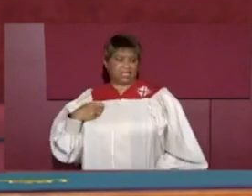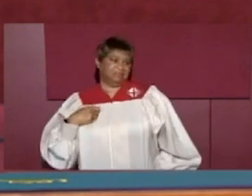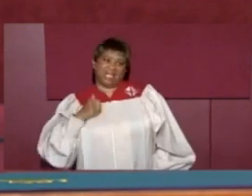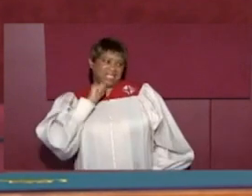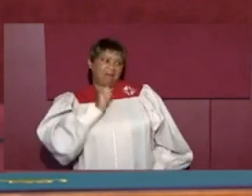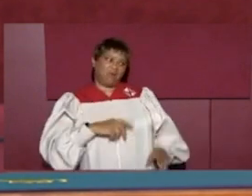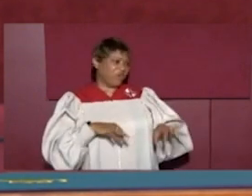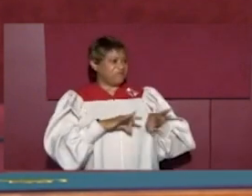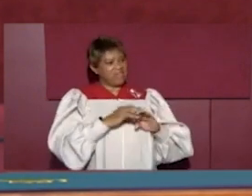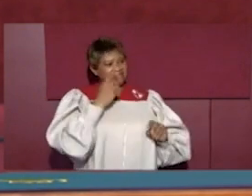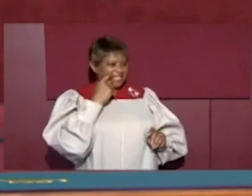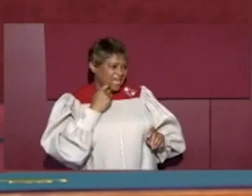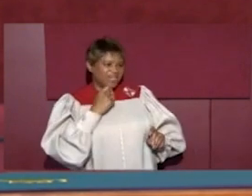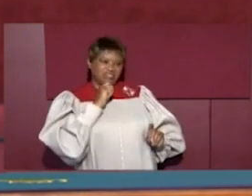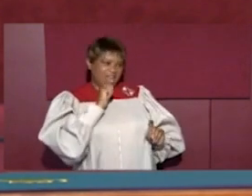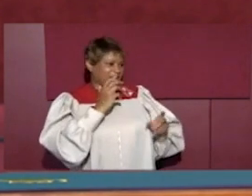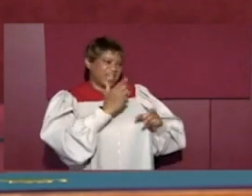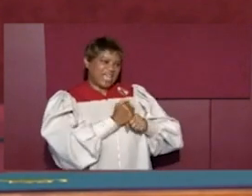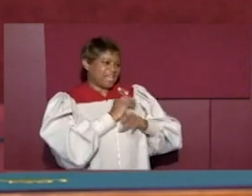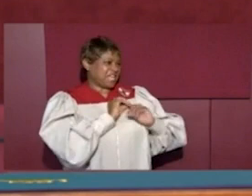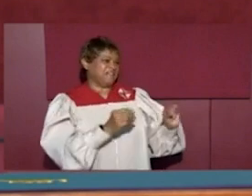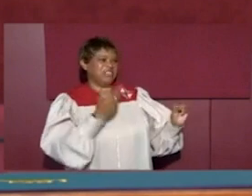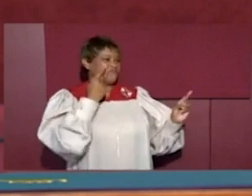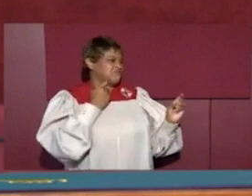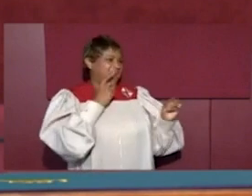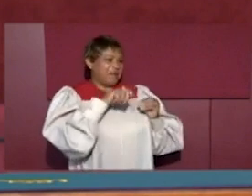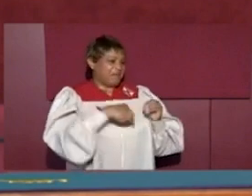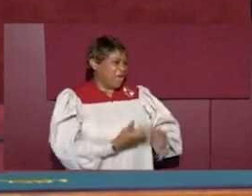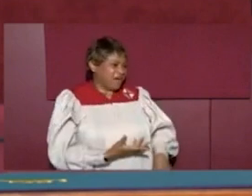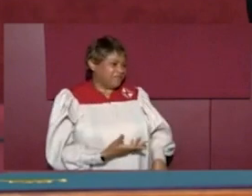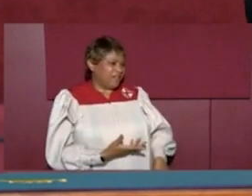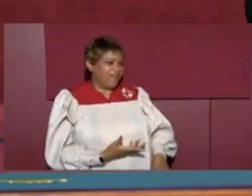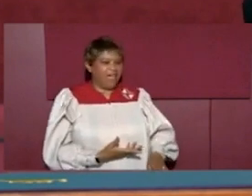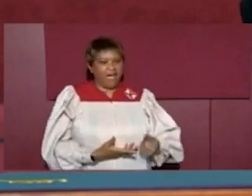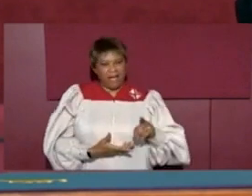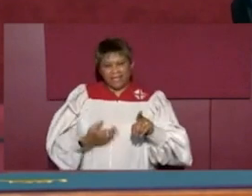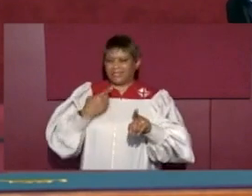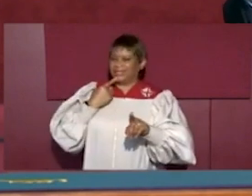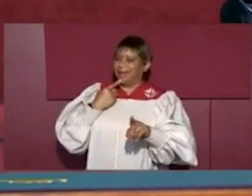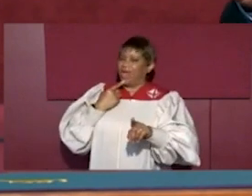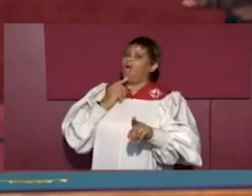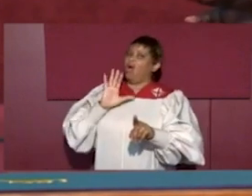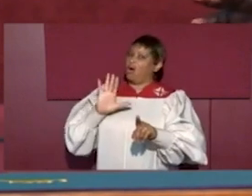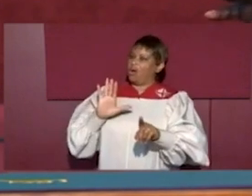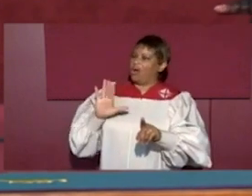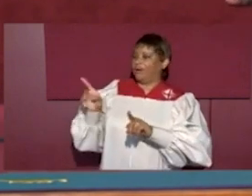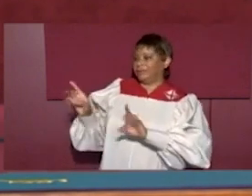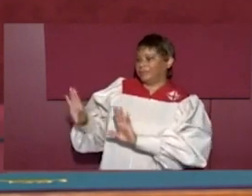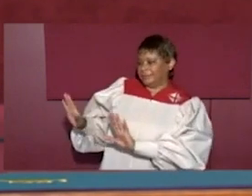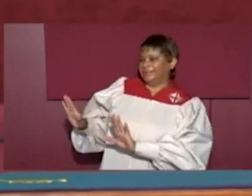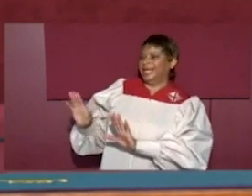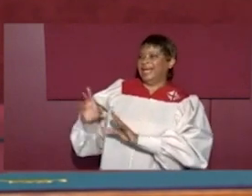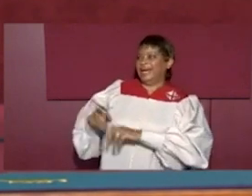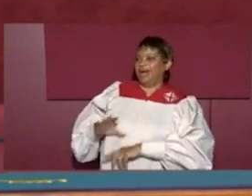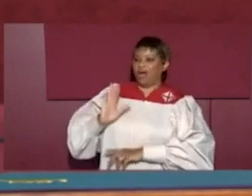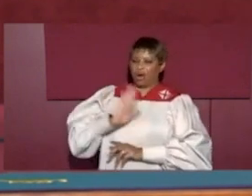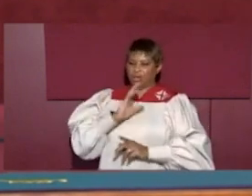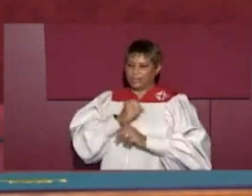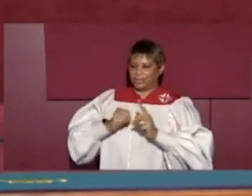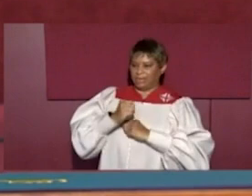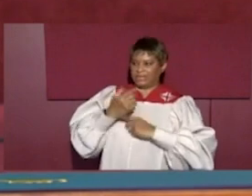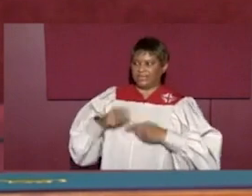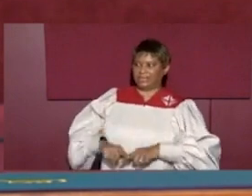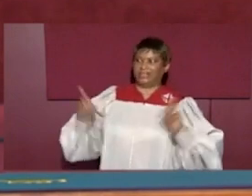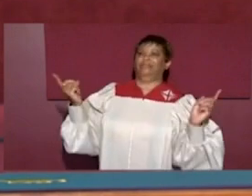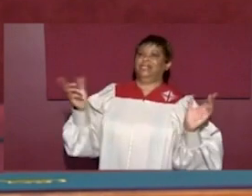worthy, and you don't get anything that you cry for. And I said, well, baby, it's a little bit different in her situation. Amen. She doesn't have